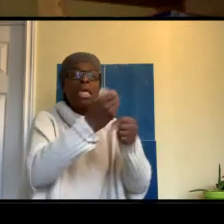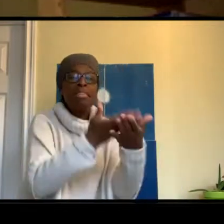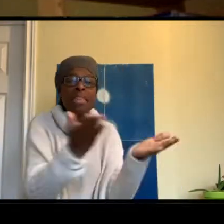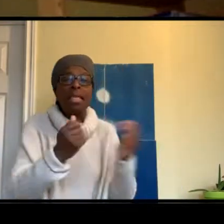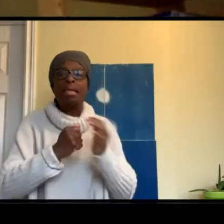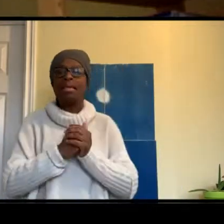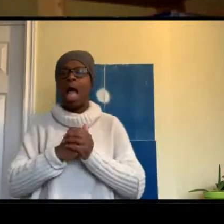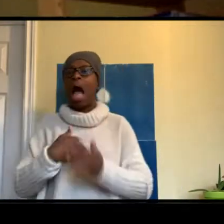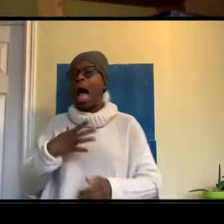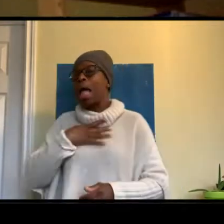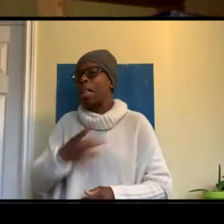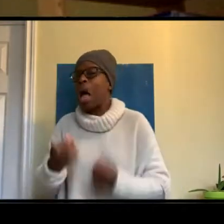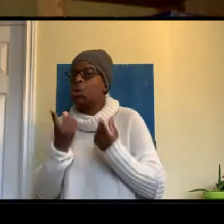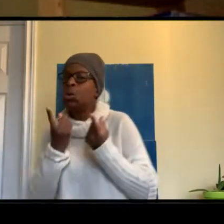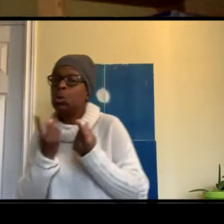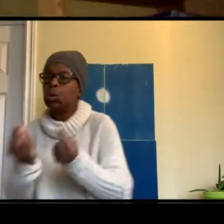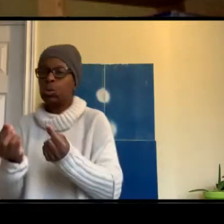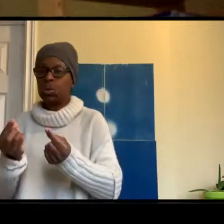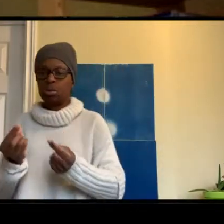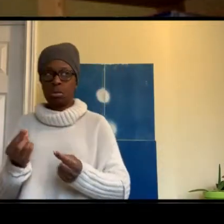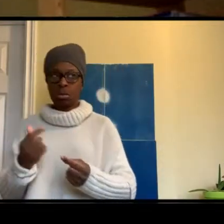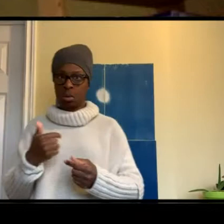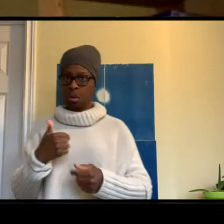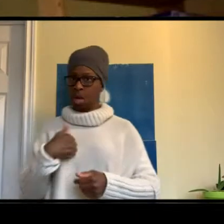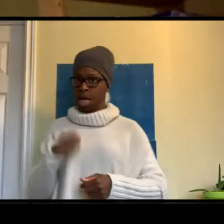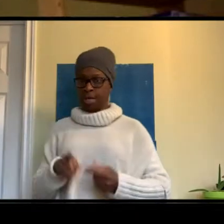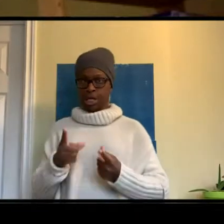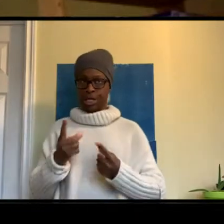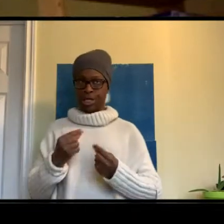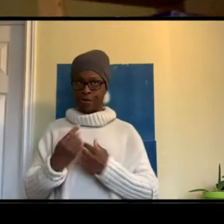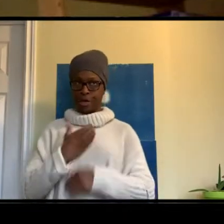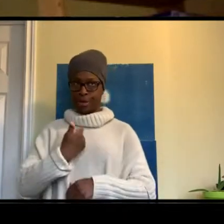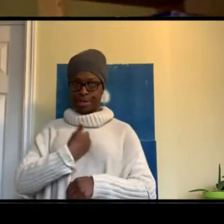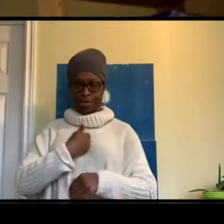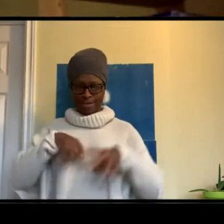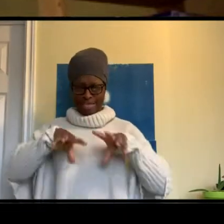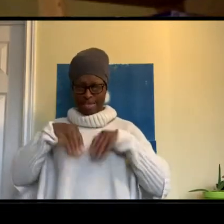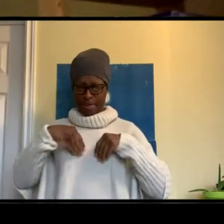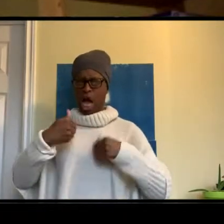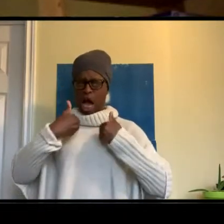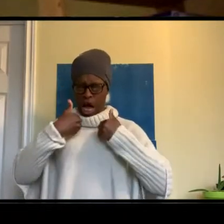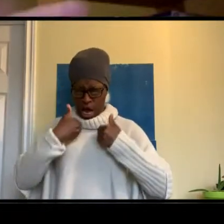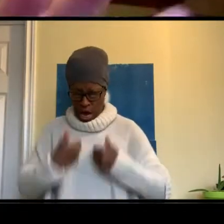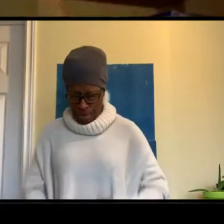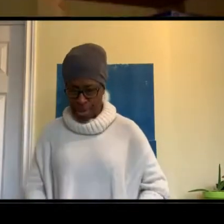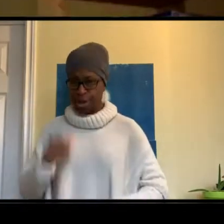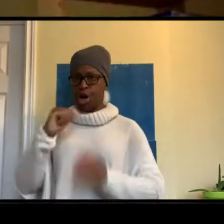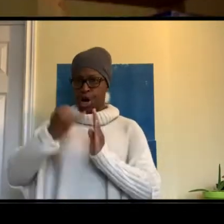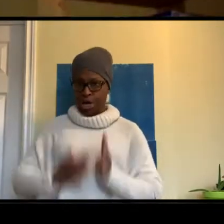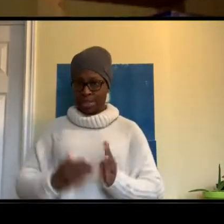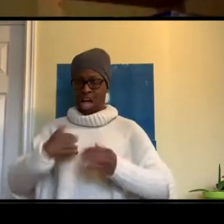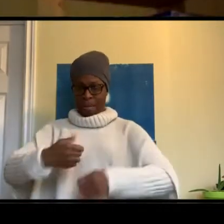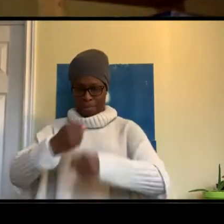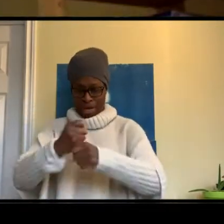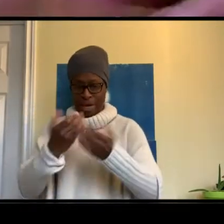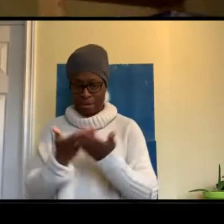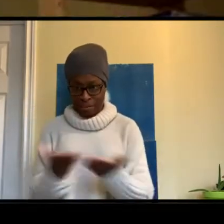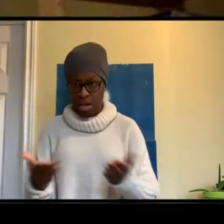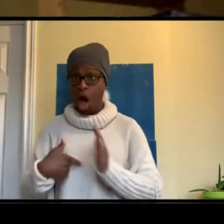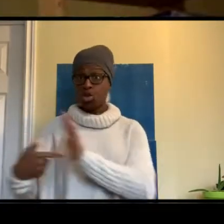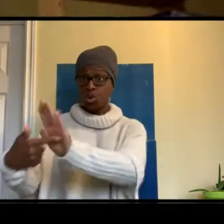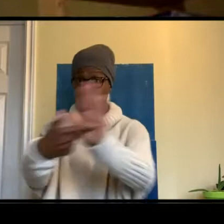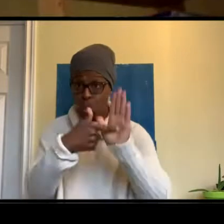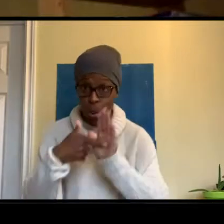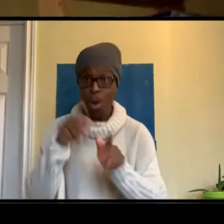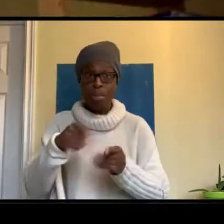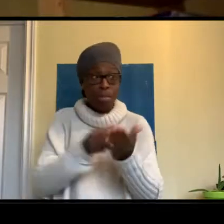you are creating things, if you are making things and putting them out for the world to see, and when I say for the world to see, that world may be 5